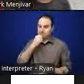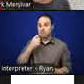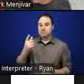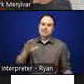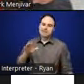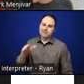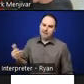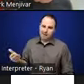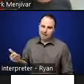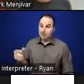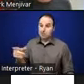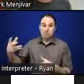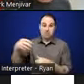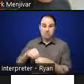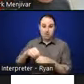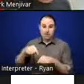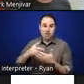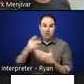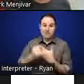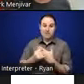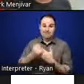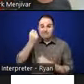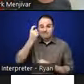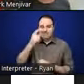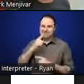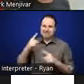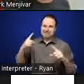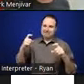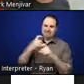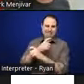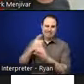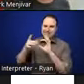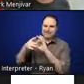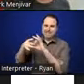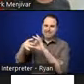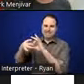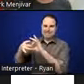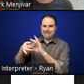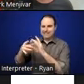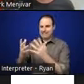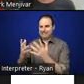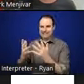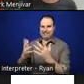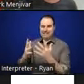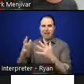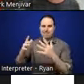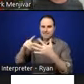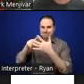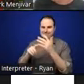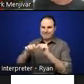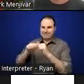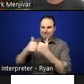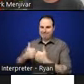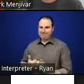this project. But like a lot of human beings, I had a really complicated relationship with my grandfather. There was a lot of things that were incredibly challenging inside of that.